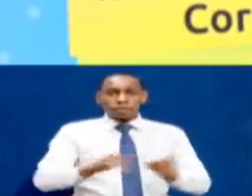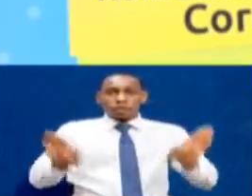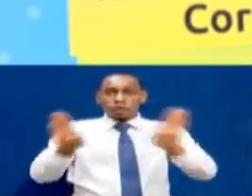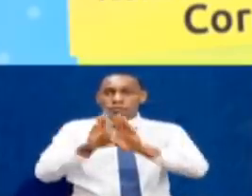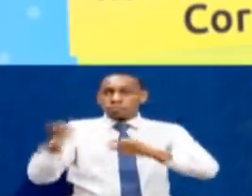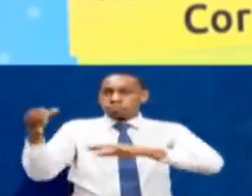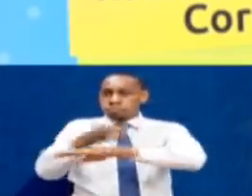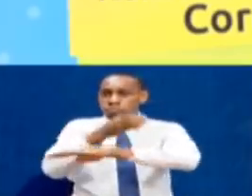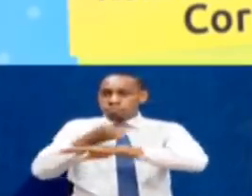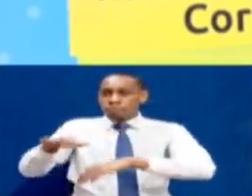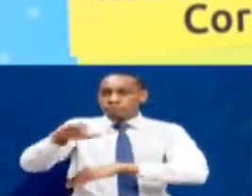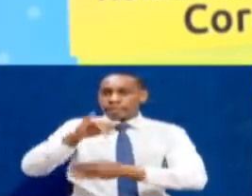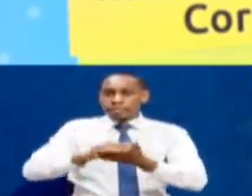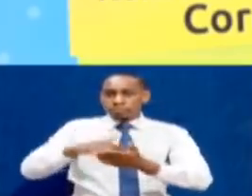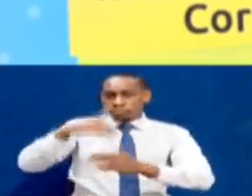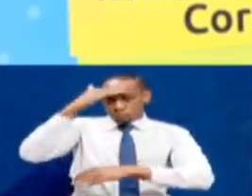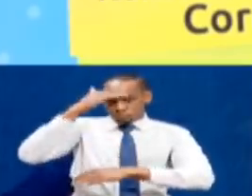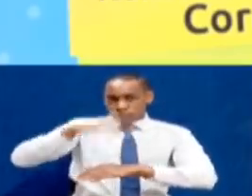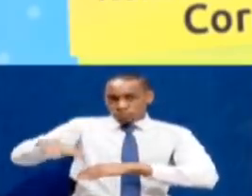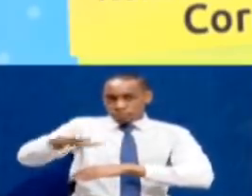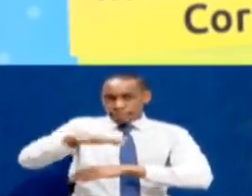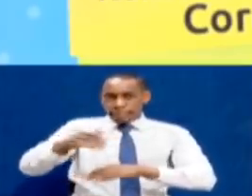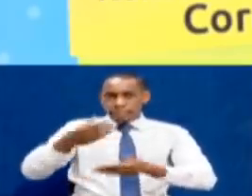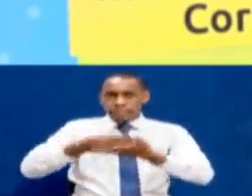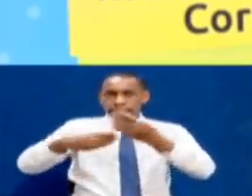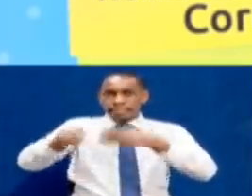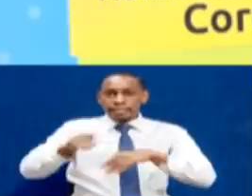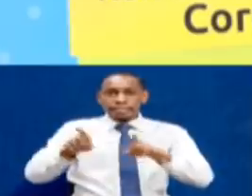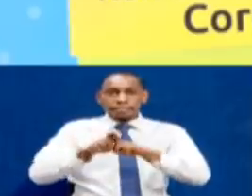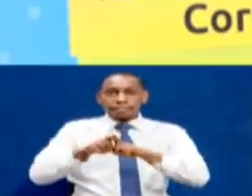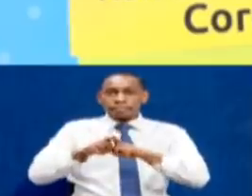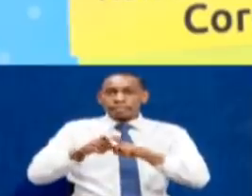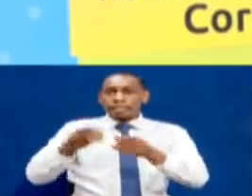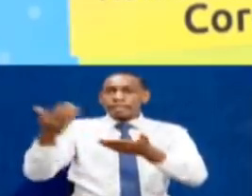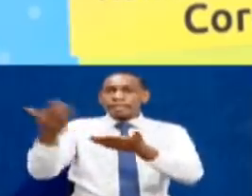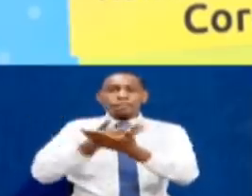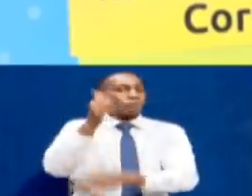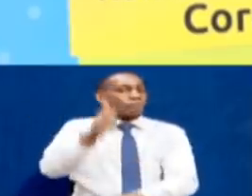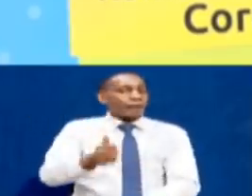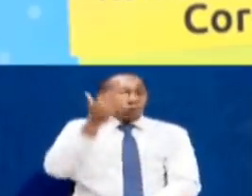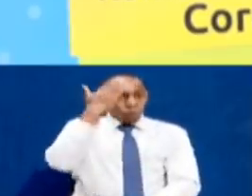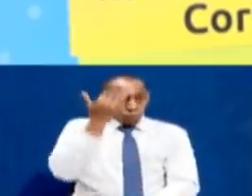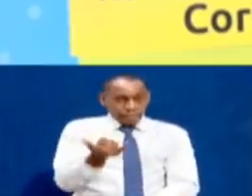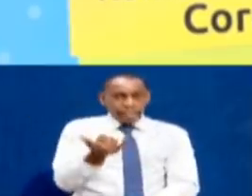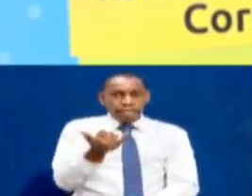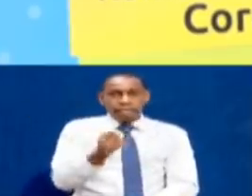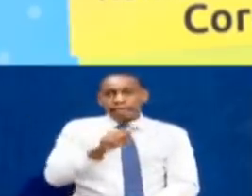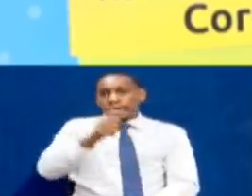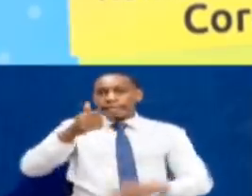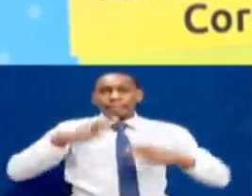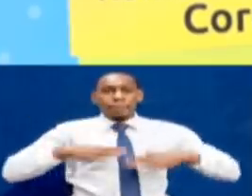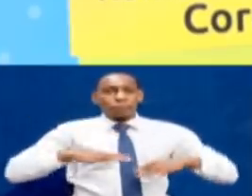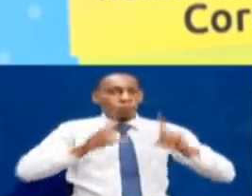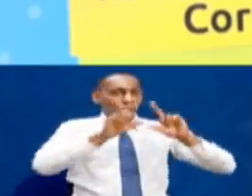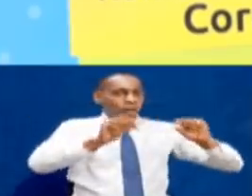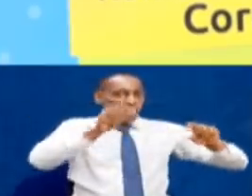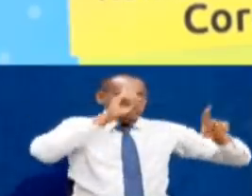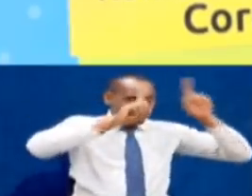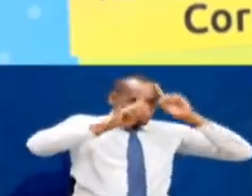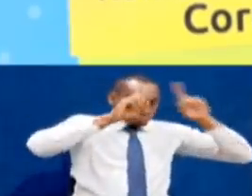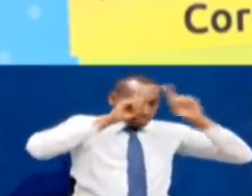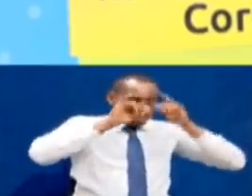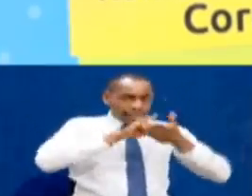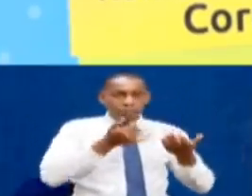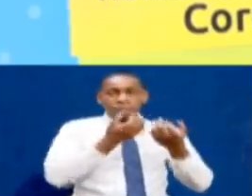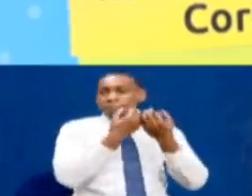bars that sell alcohol has also not been lifted, because there has been those who have been saying that they